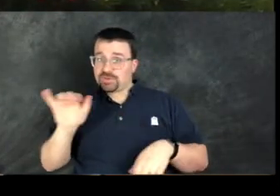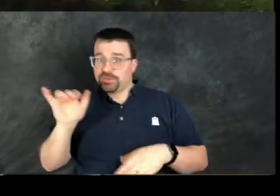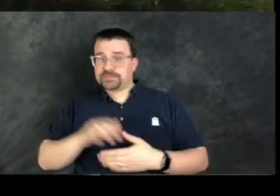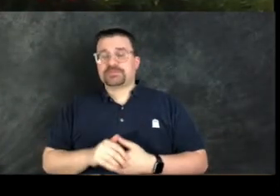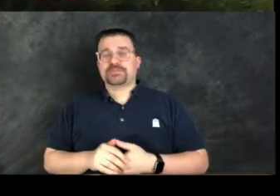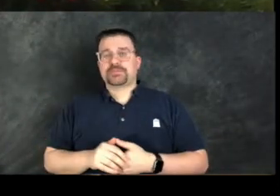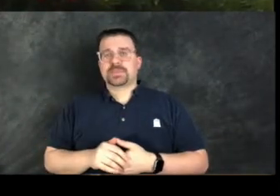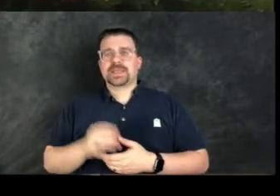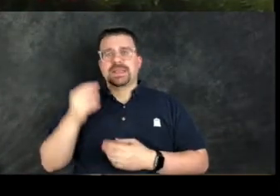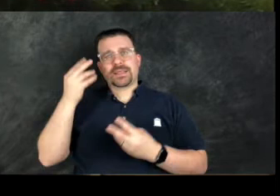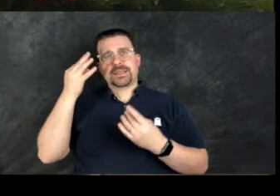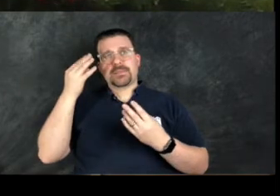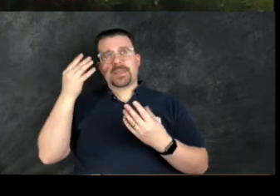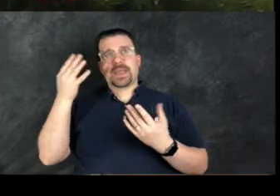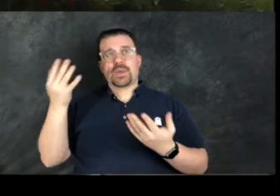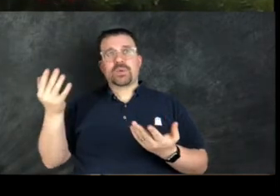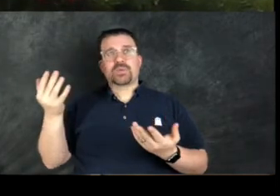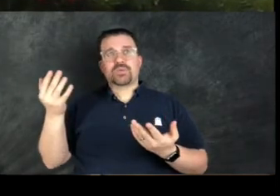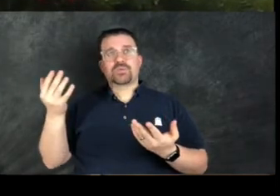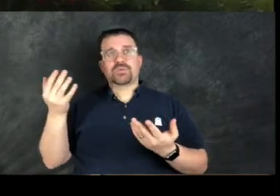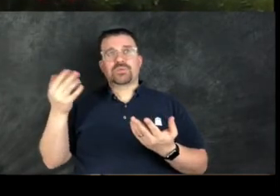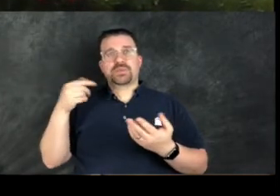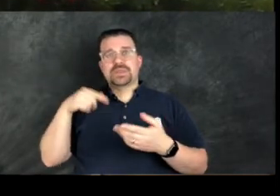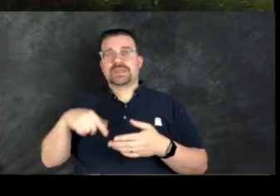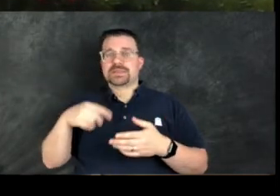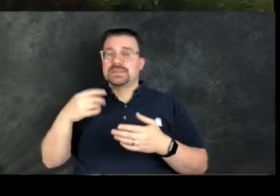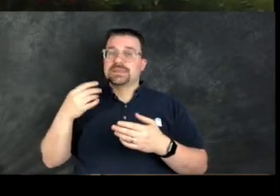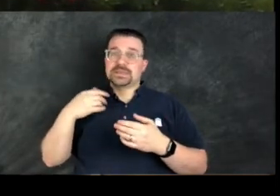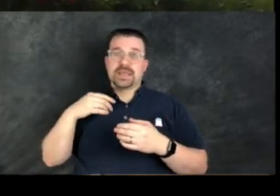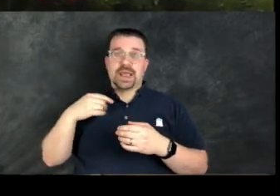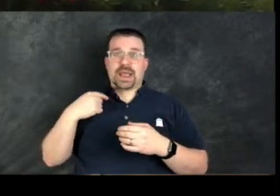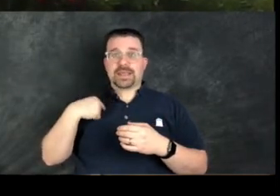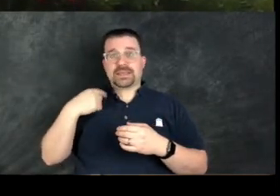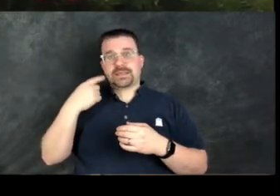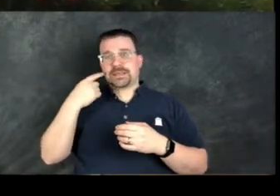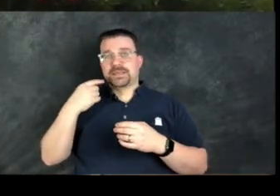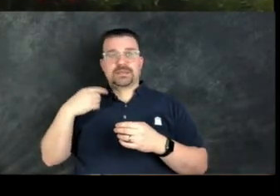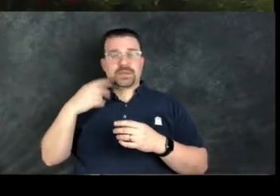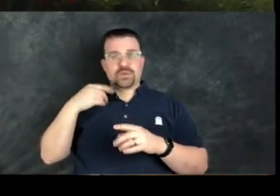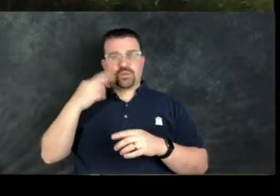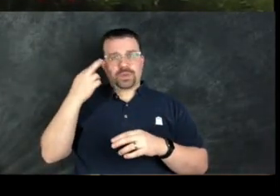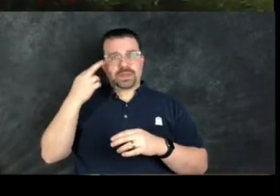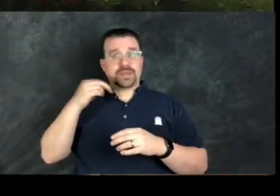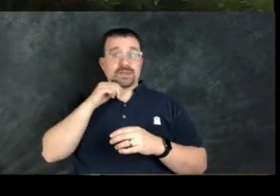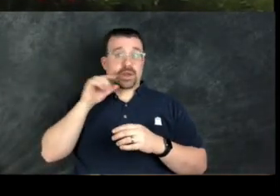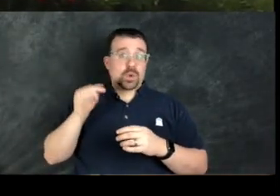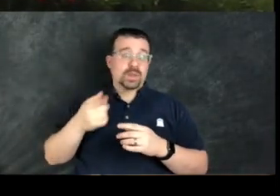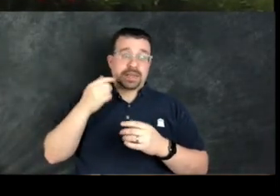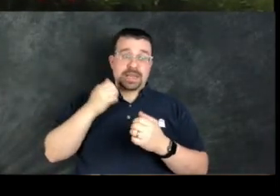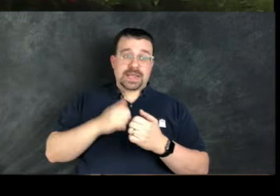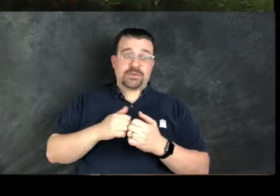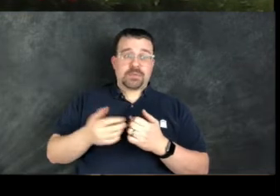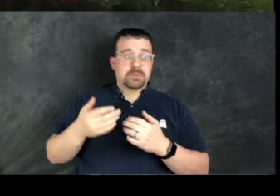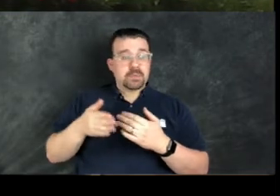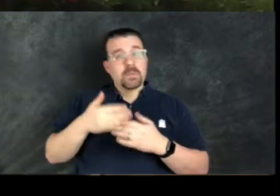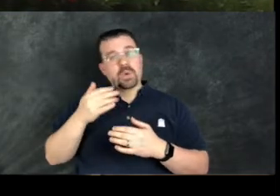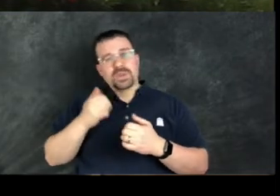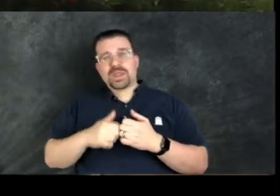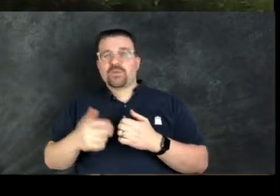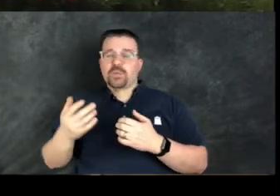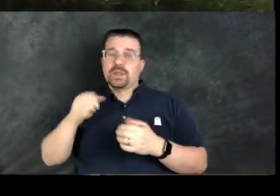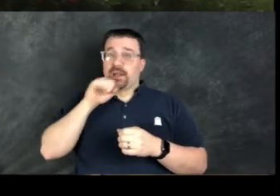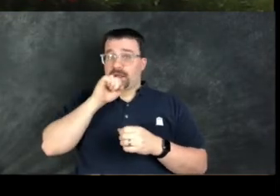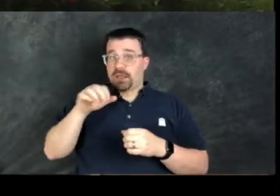think about this, it strikes me that not only does everyone, mostly everyone anyway, love